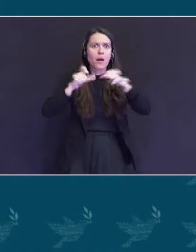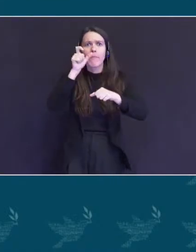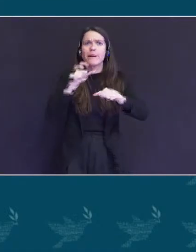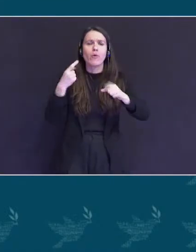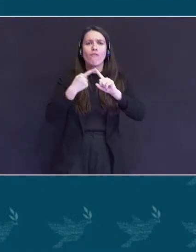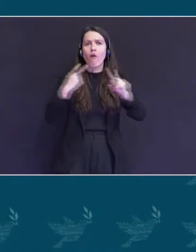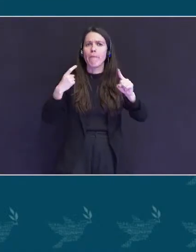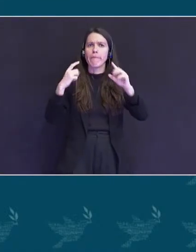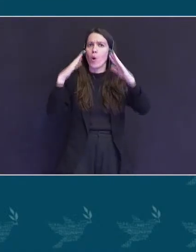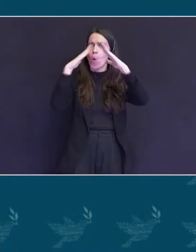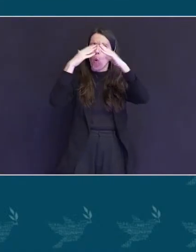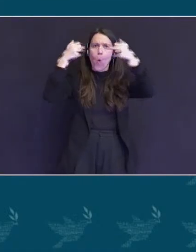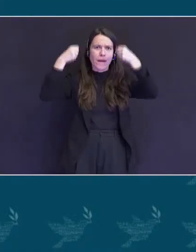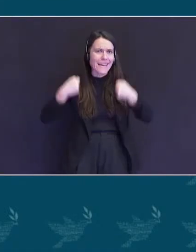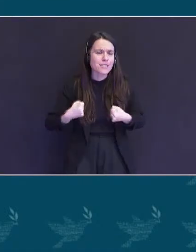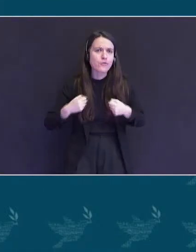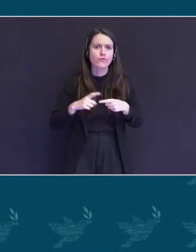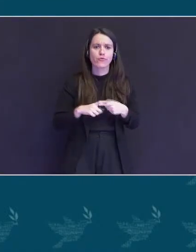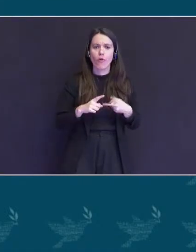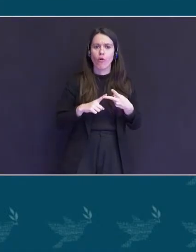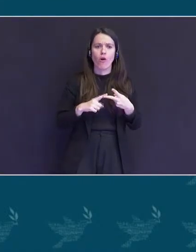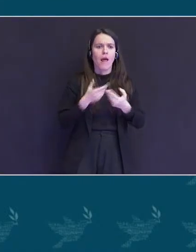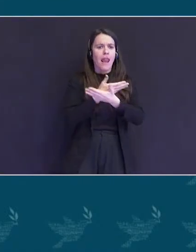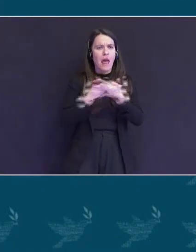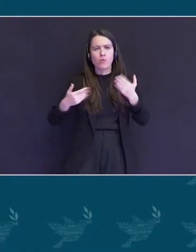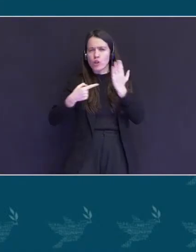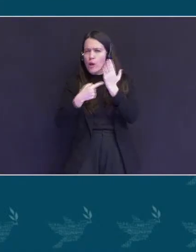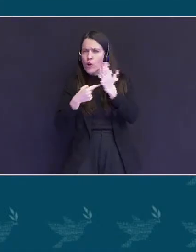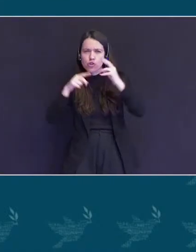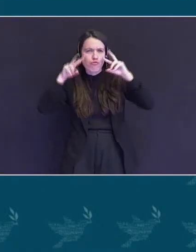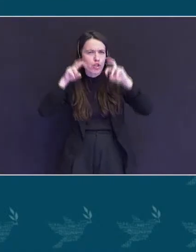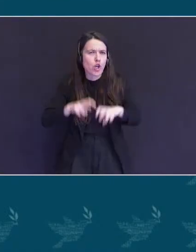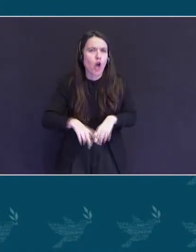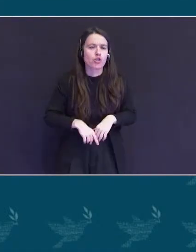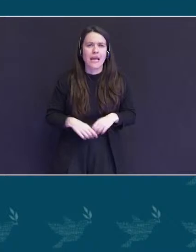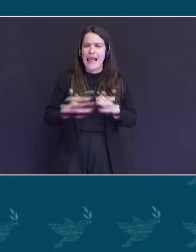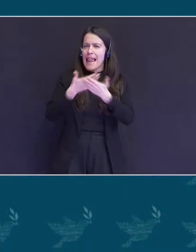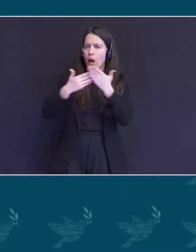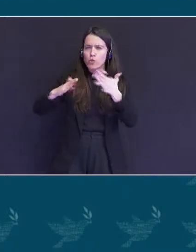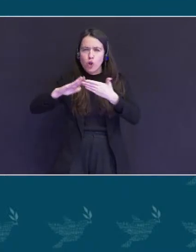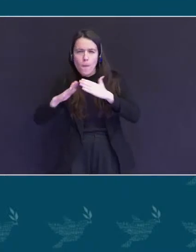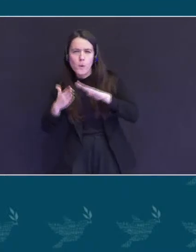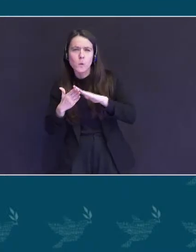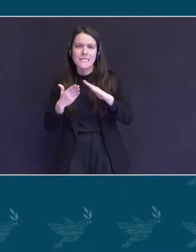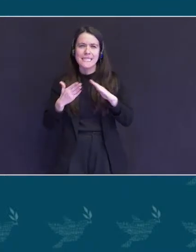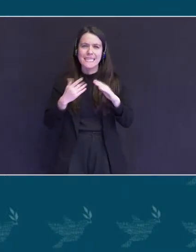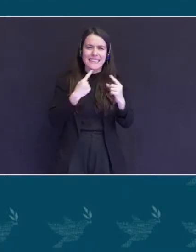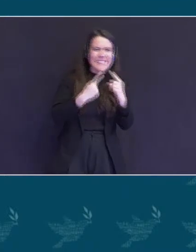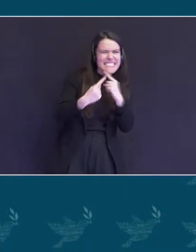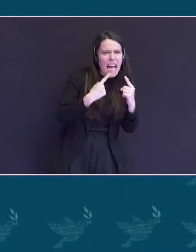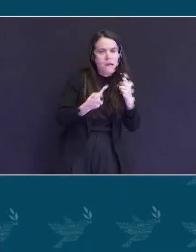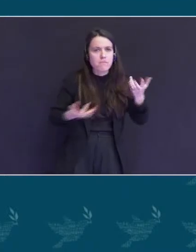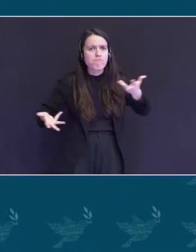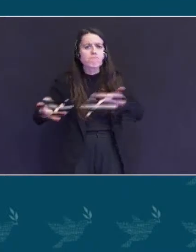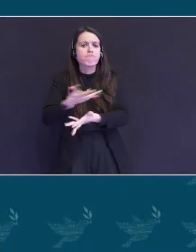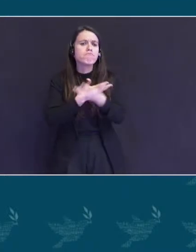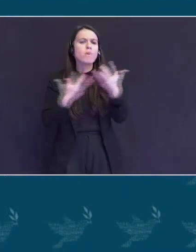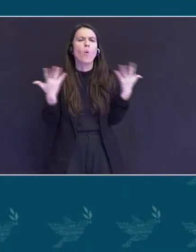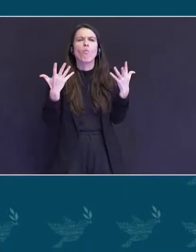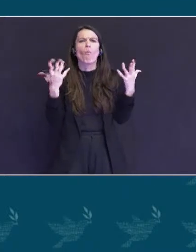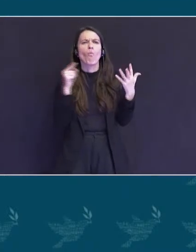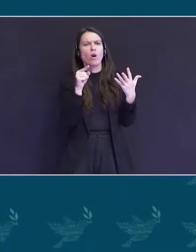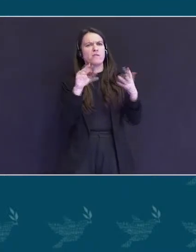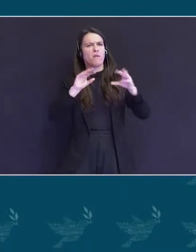UNESCO, policymaker, language technology researcher, and language community to discuss what is the main problem and